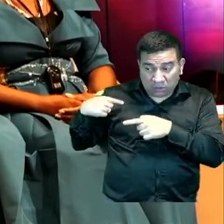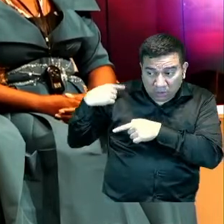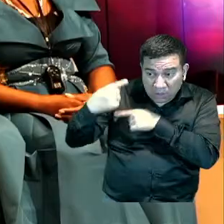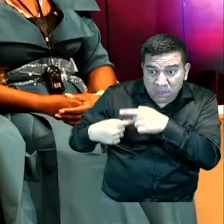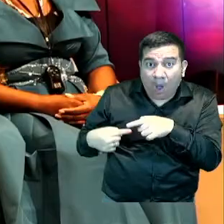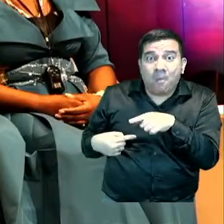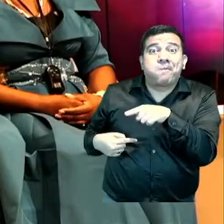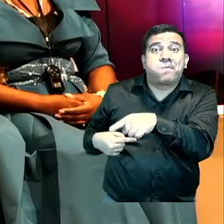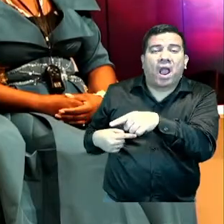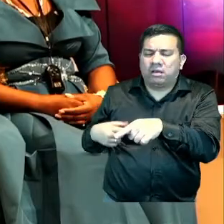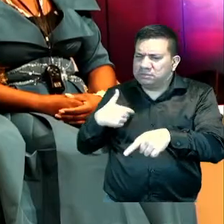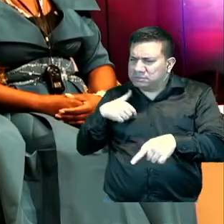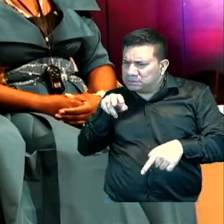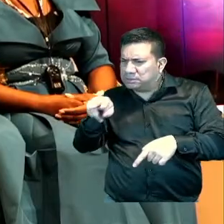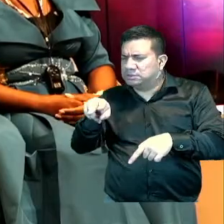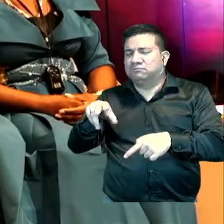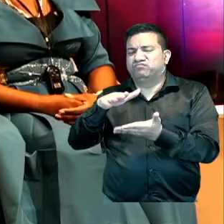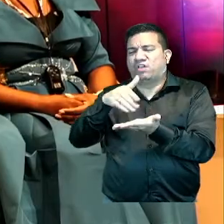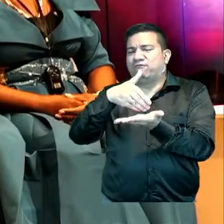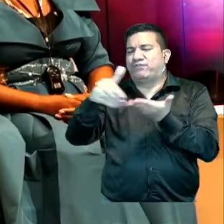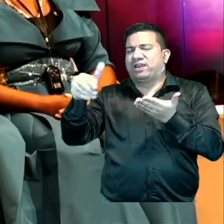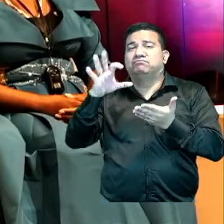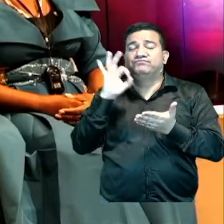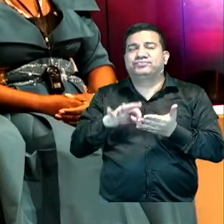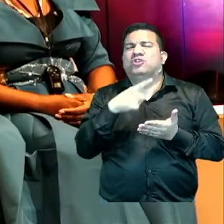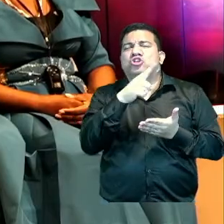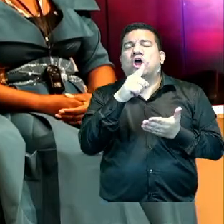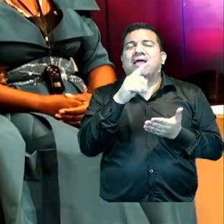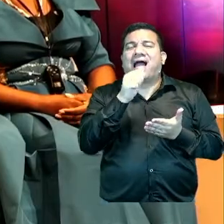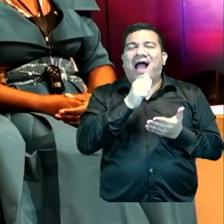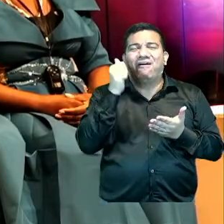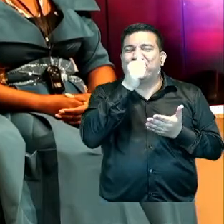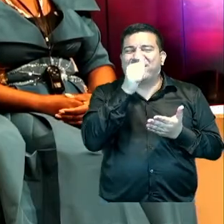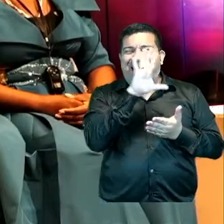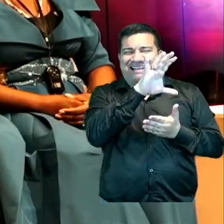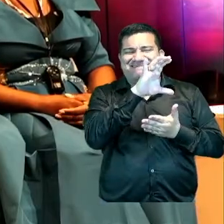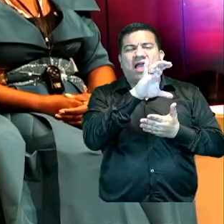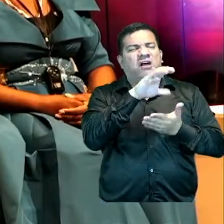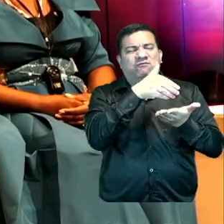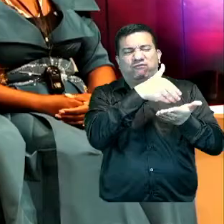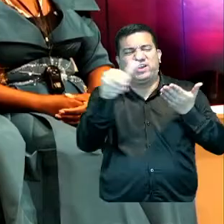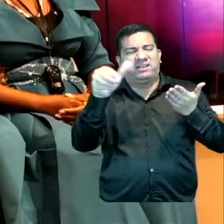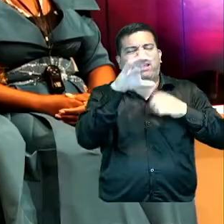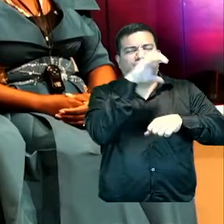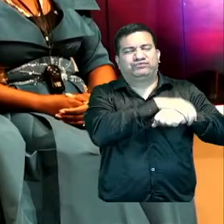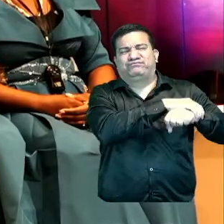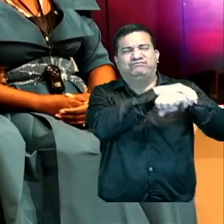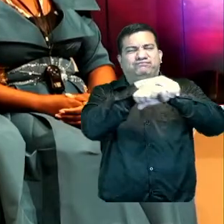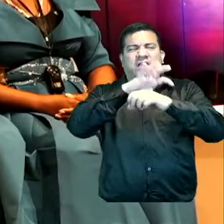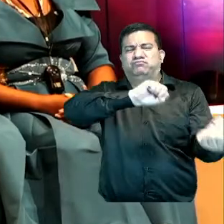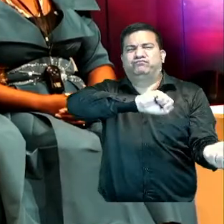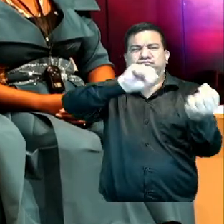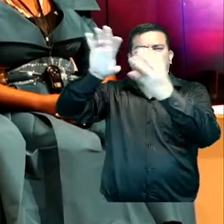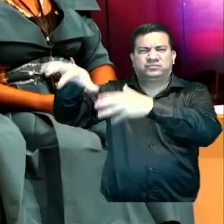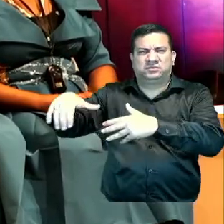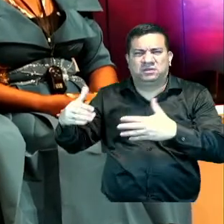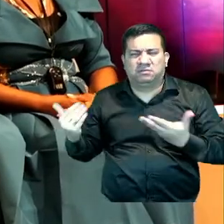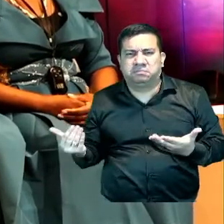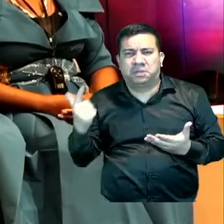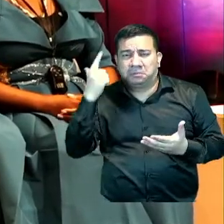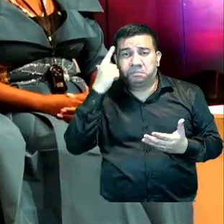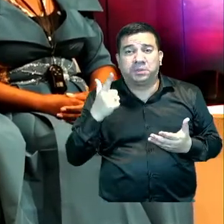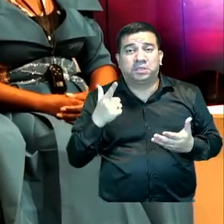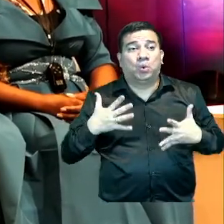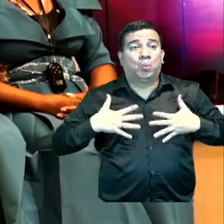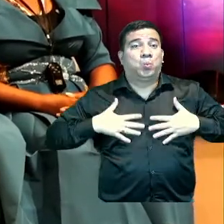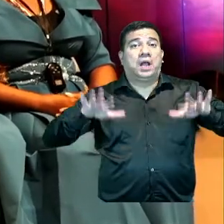Due to the Afro-descendancy, and if we were taken from Africa to a different place, they